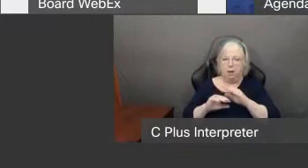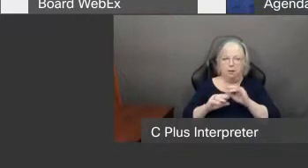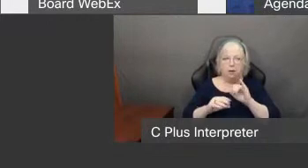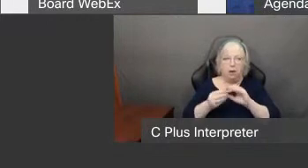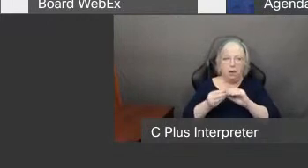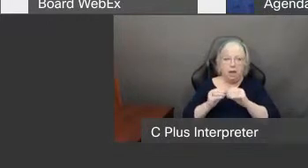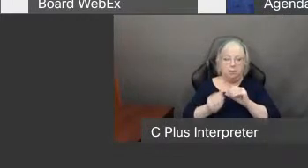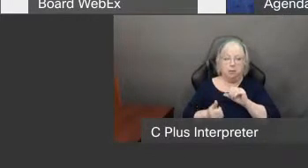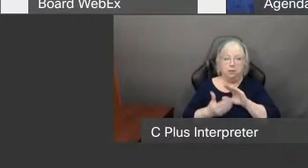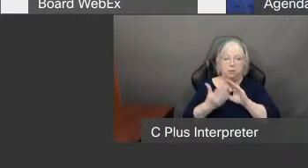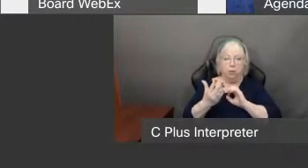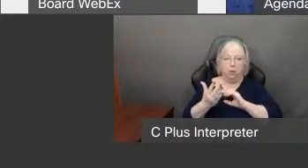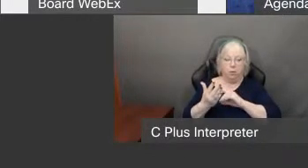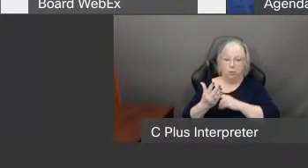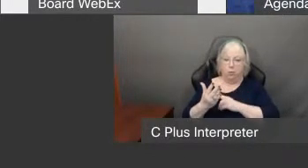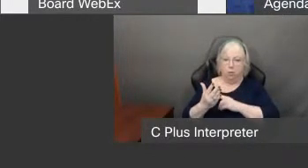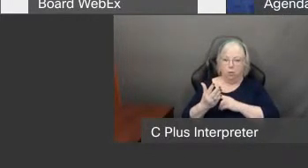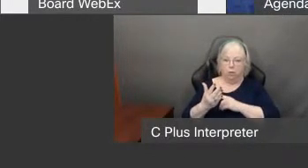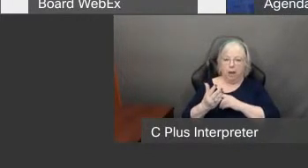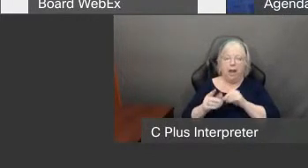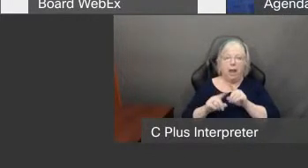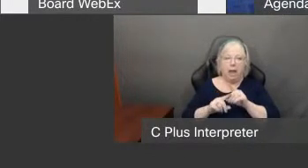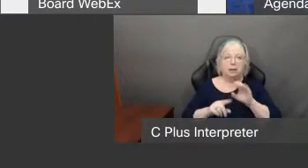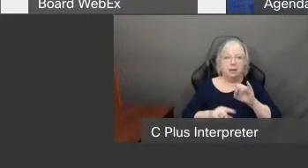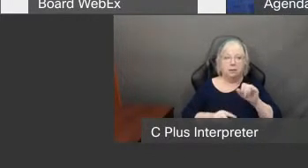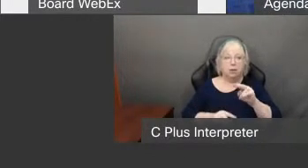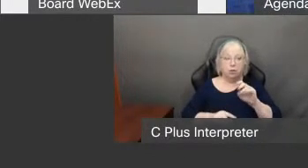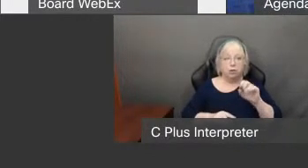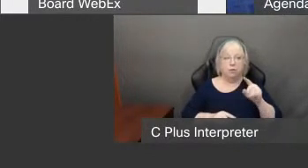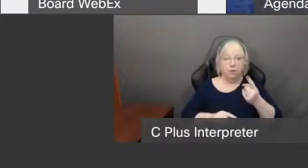the board as of the June 1st meeting.